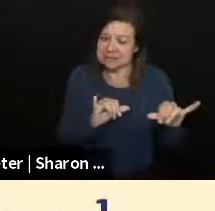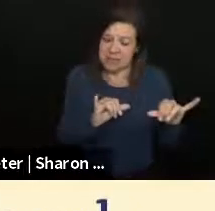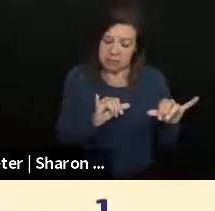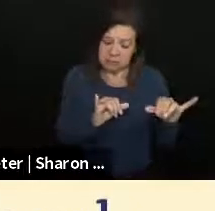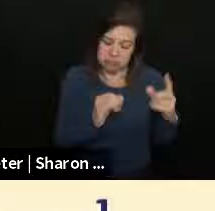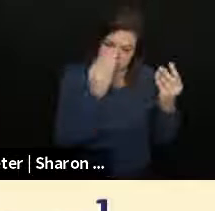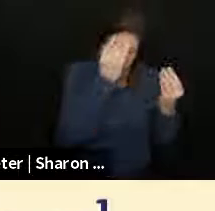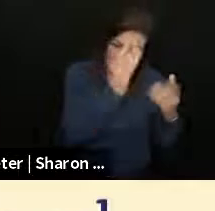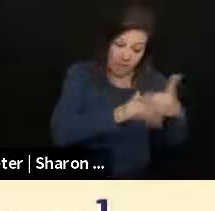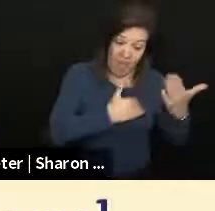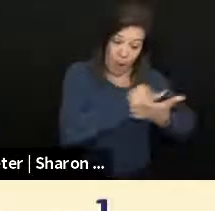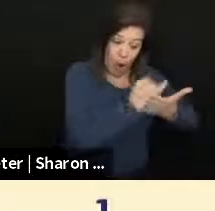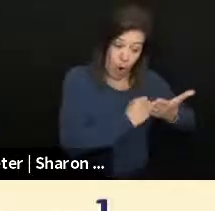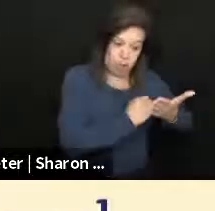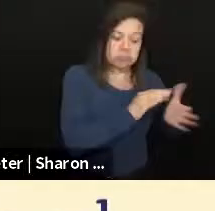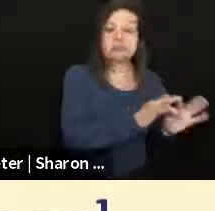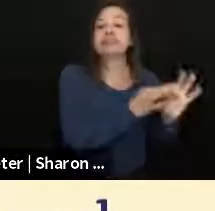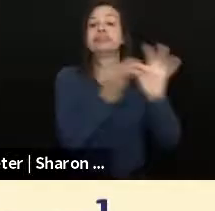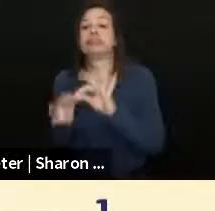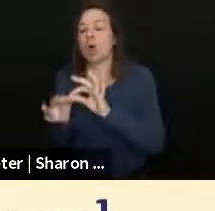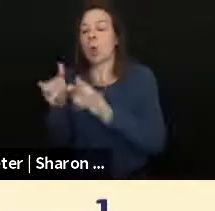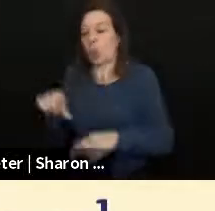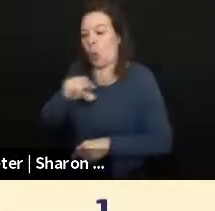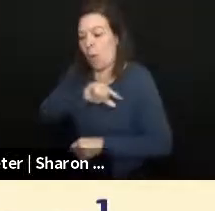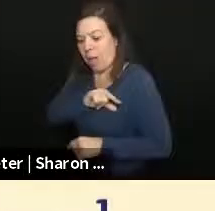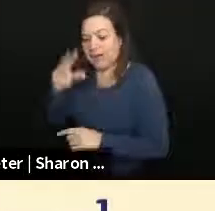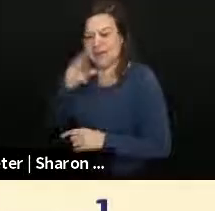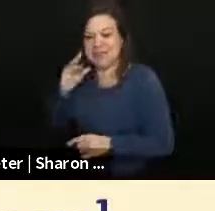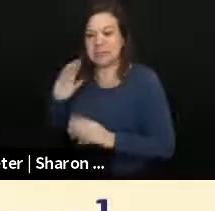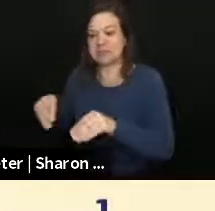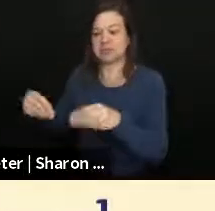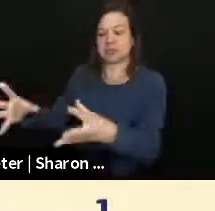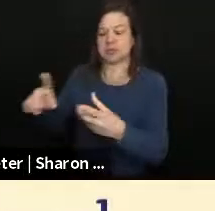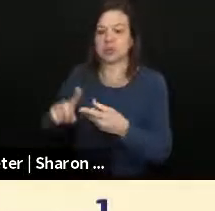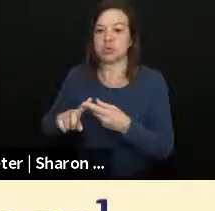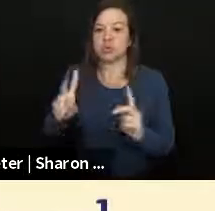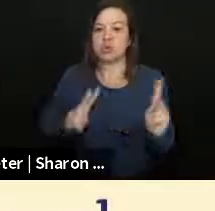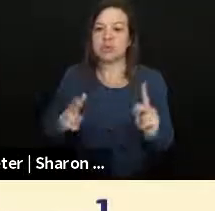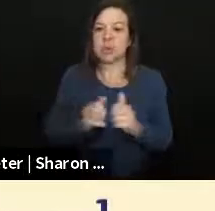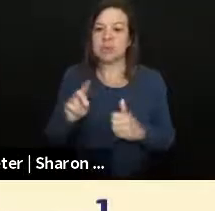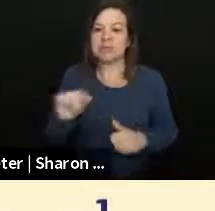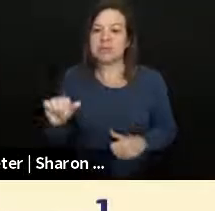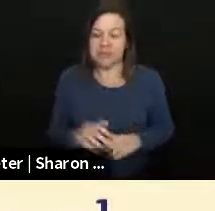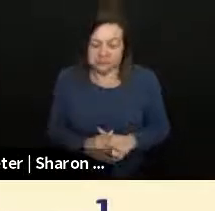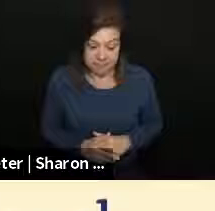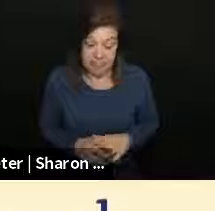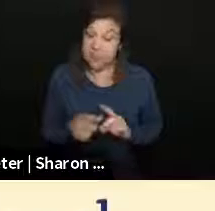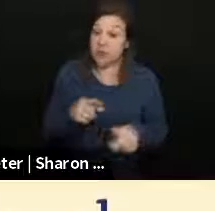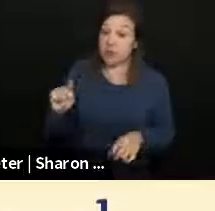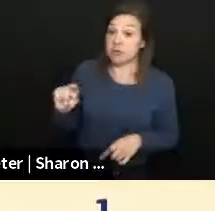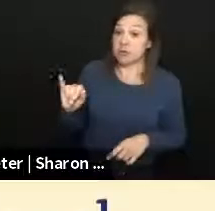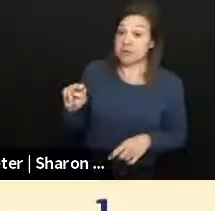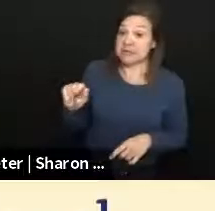the quality of the experience we provide to our patrons with disabilities. From Tina, what I heard was